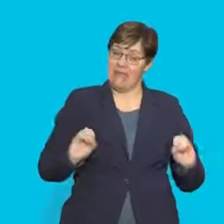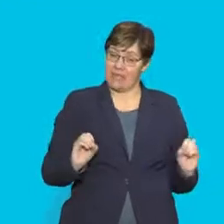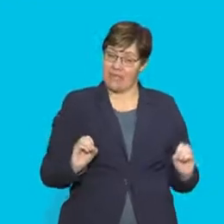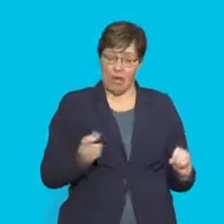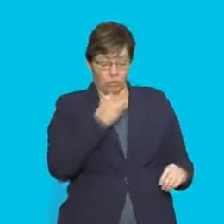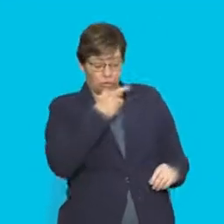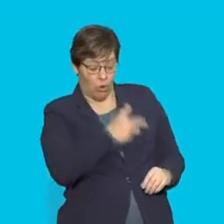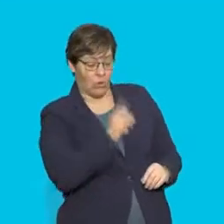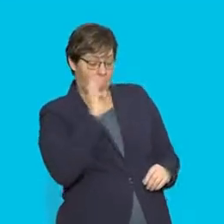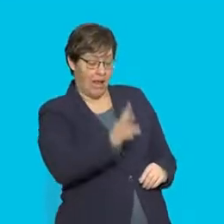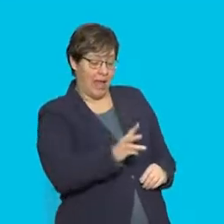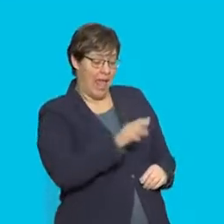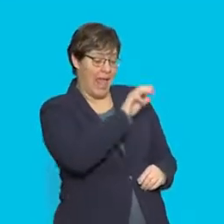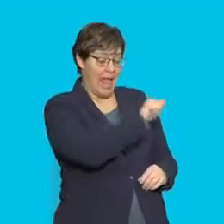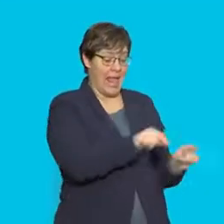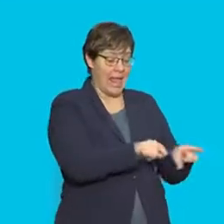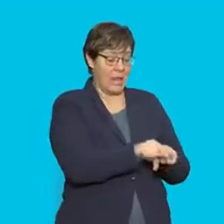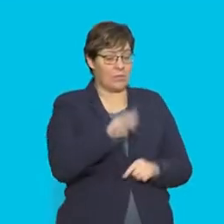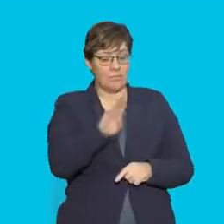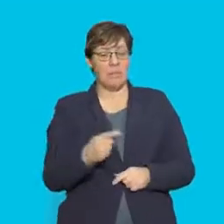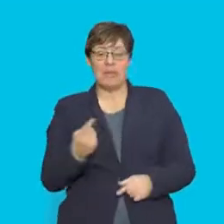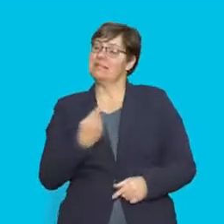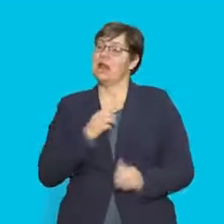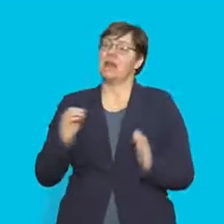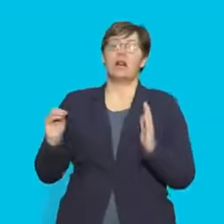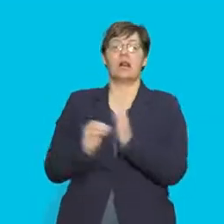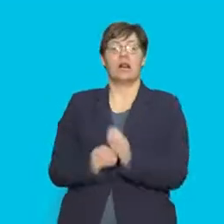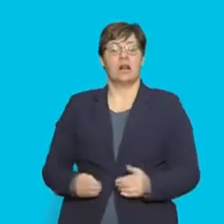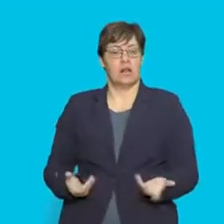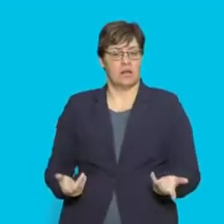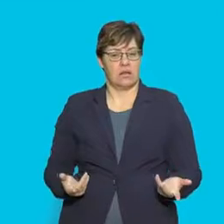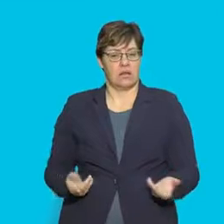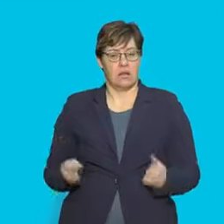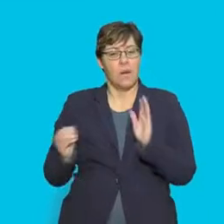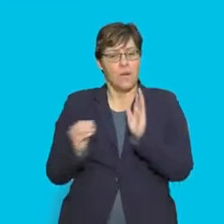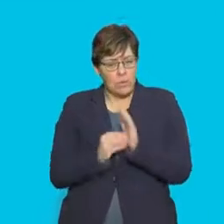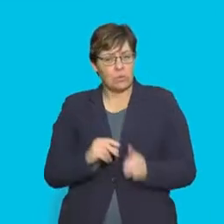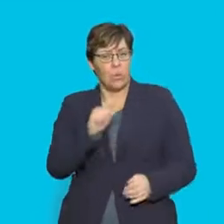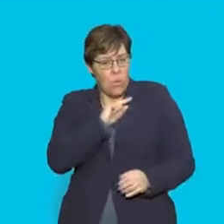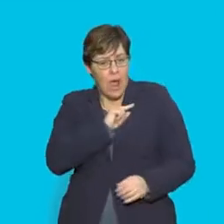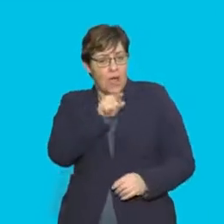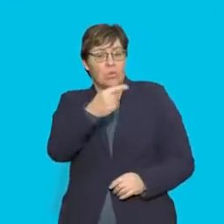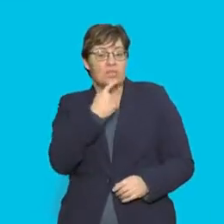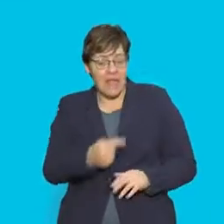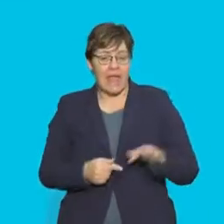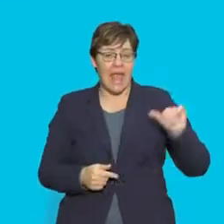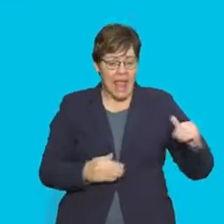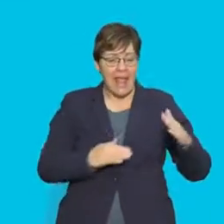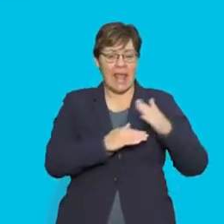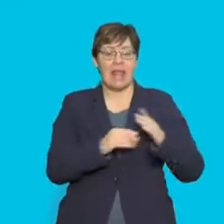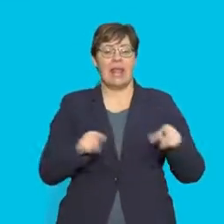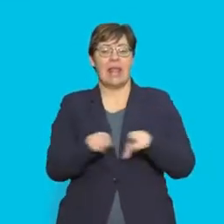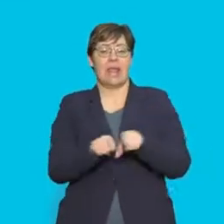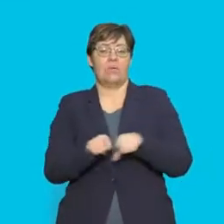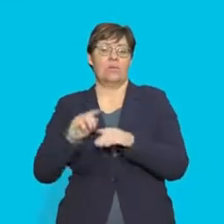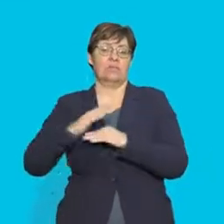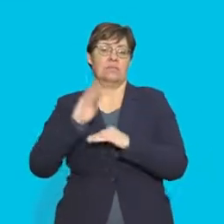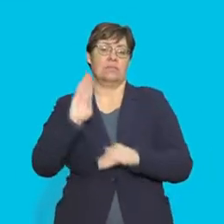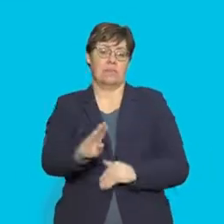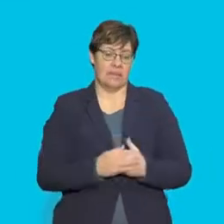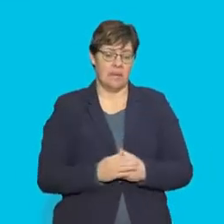equals to angle B, you can use the statement, the reason given. You will need to tell me why you are